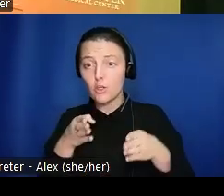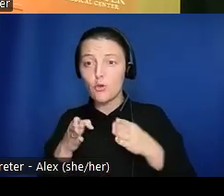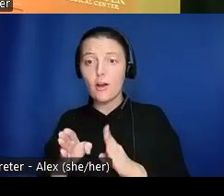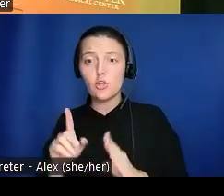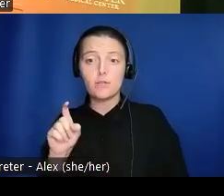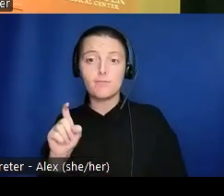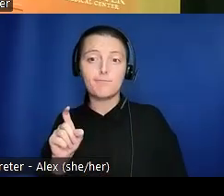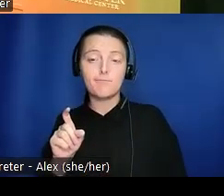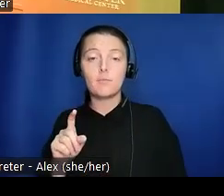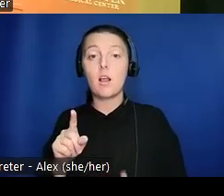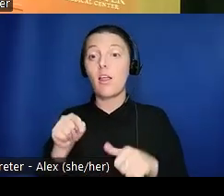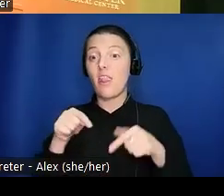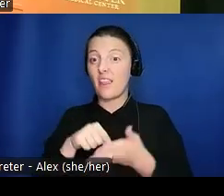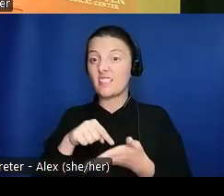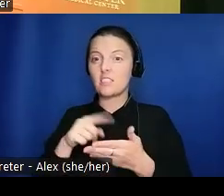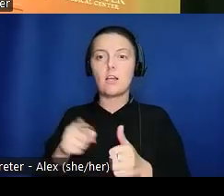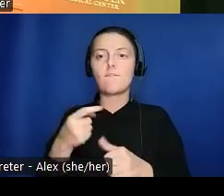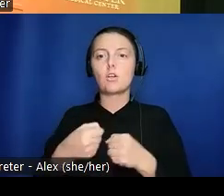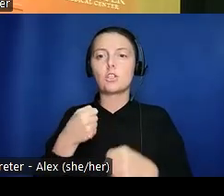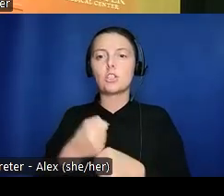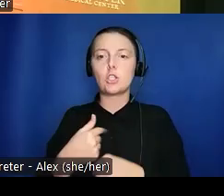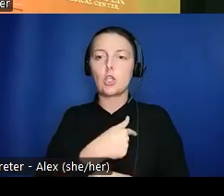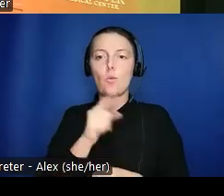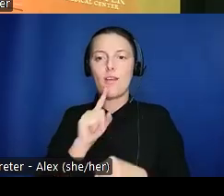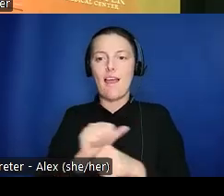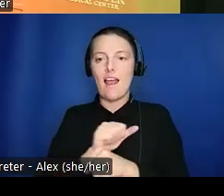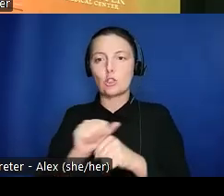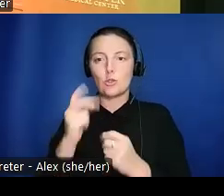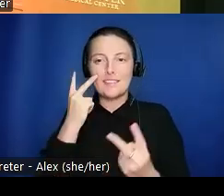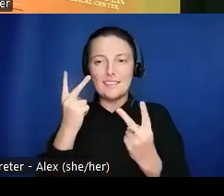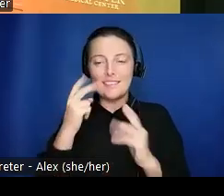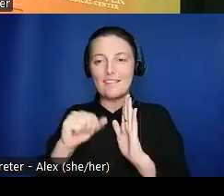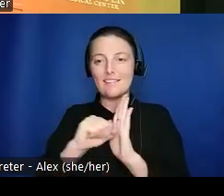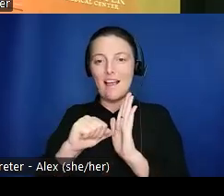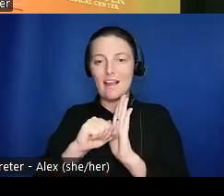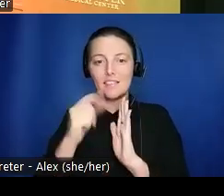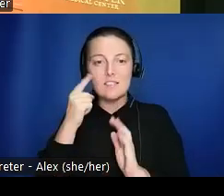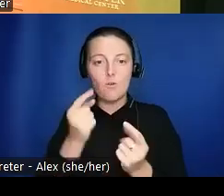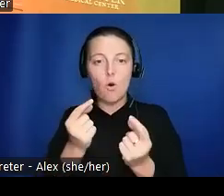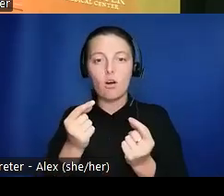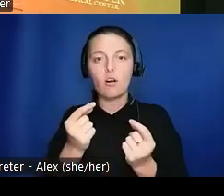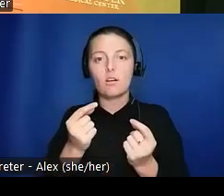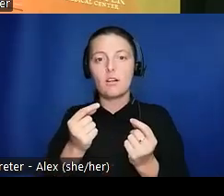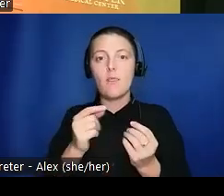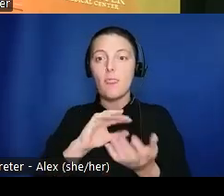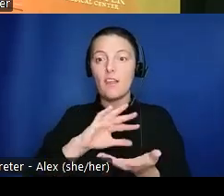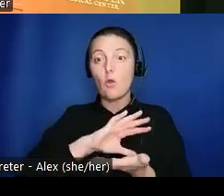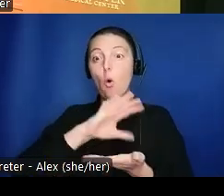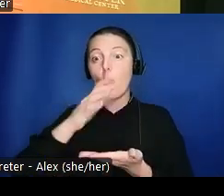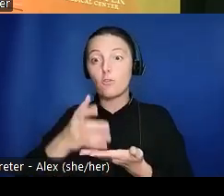we are actually seeing signs of plateauing number of our overall volume, or even